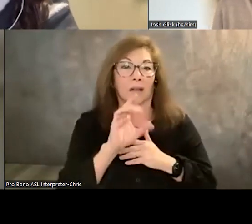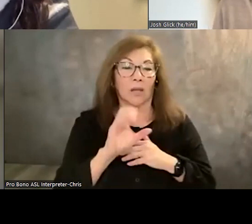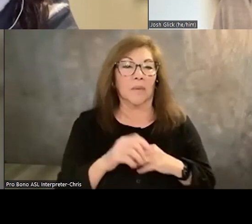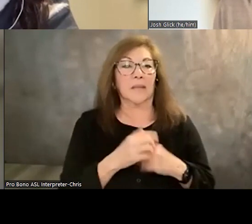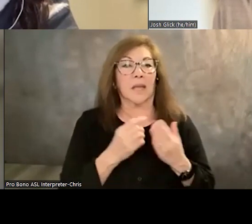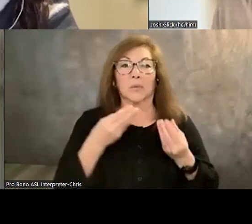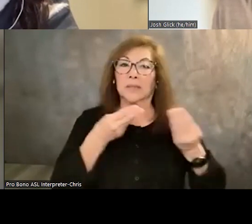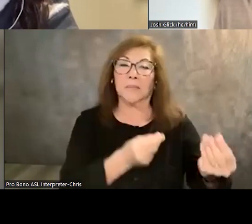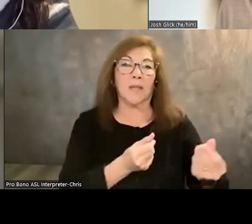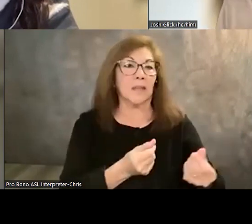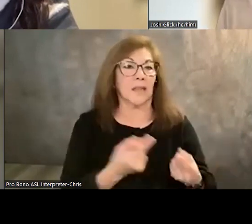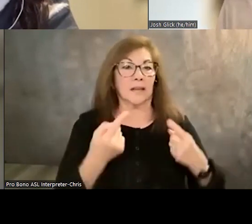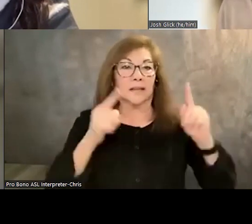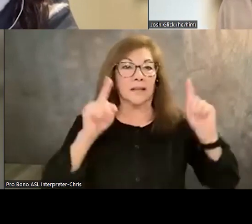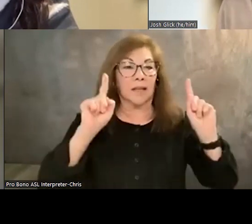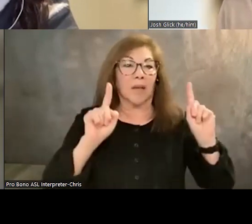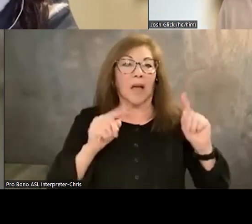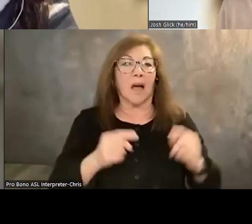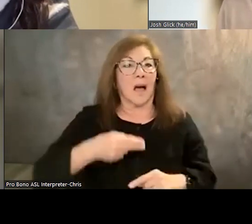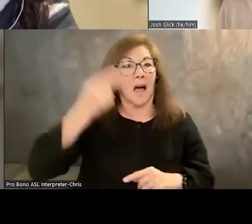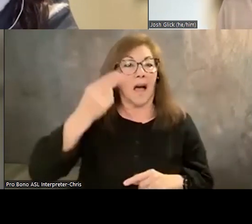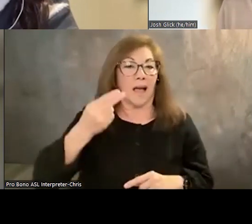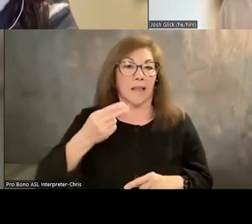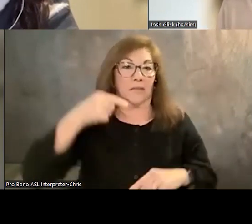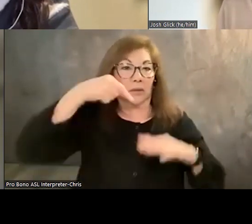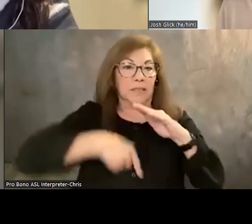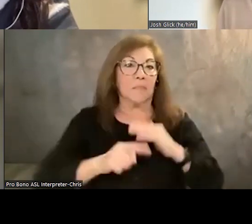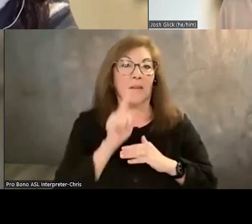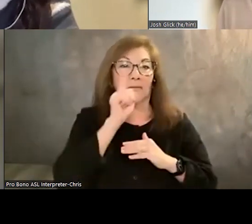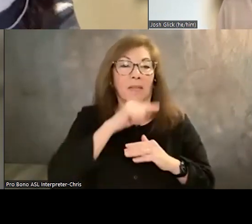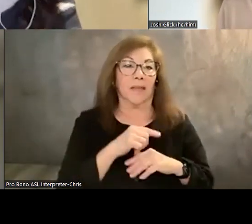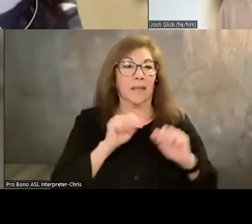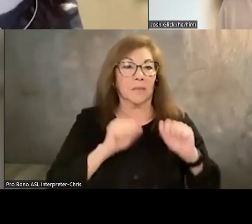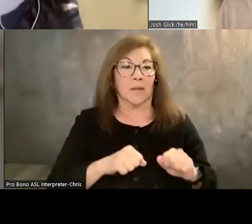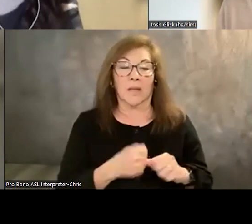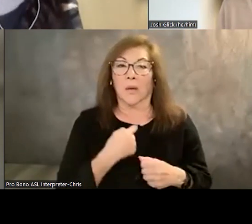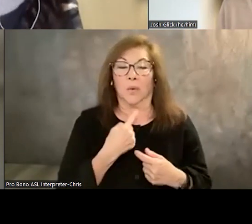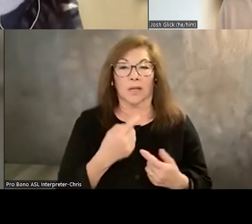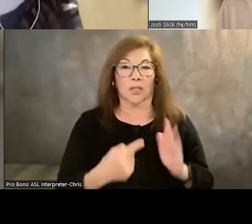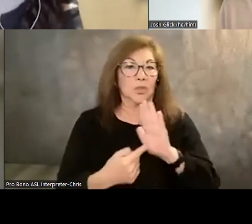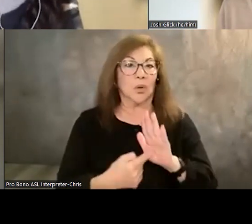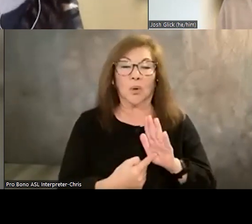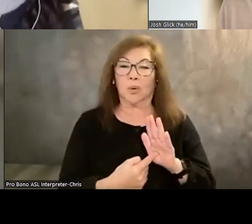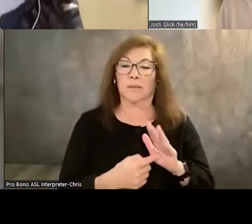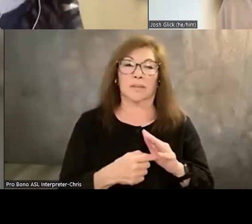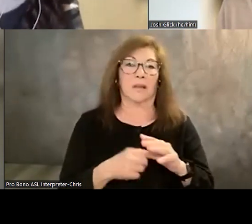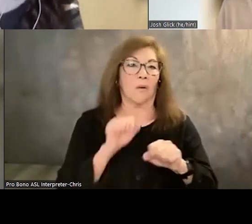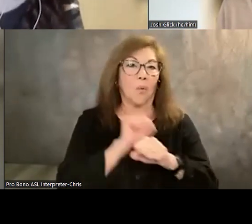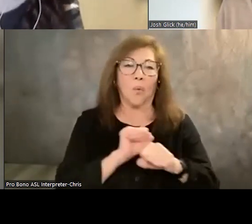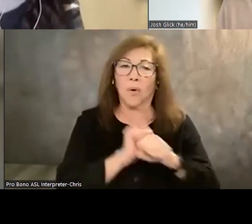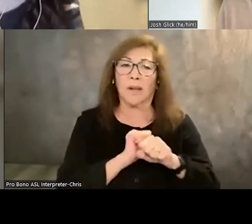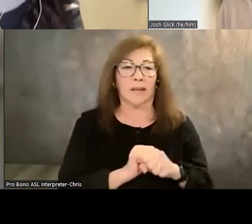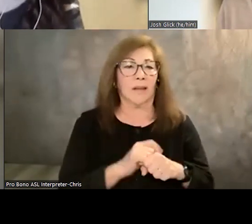as high level a deepfake as possible. And what that entailed was an unbelievably laborious process of trying to get